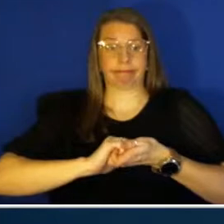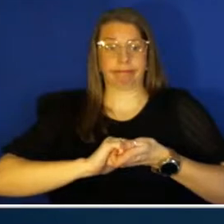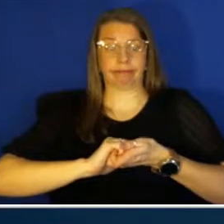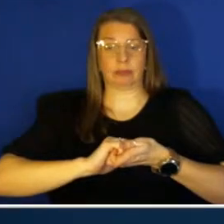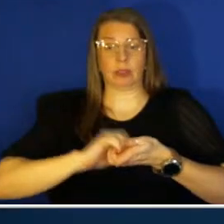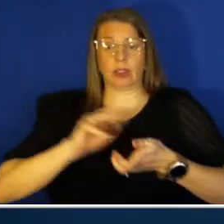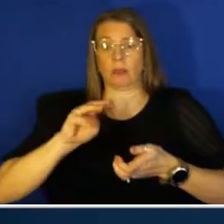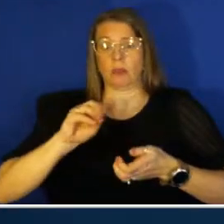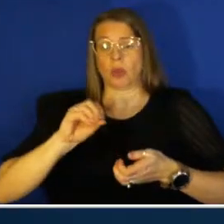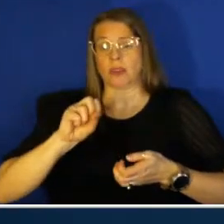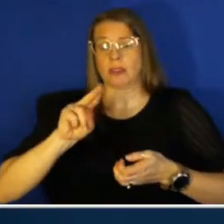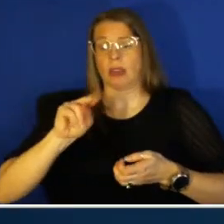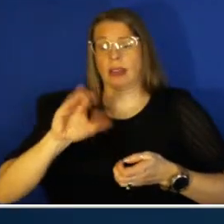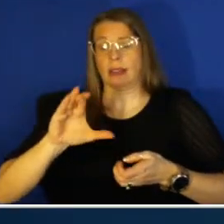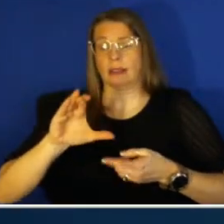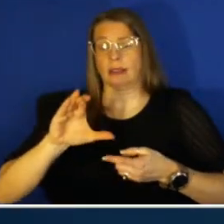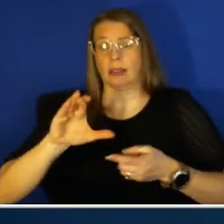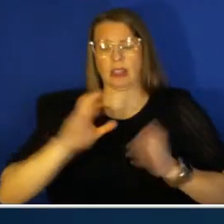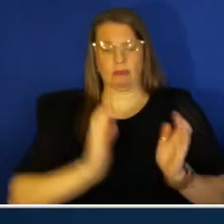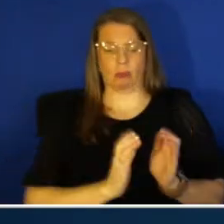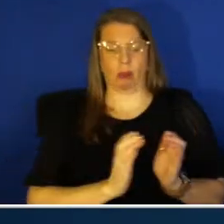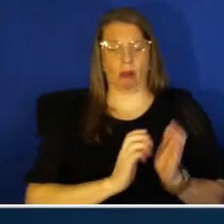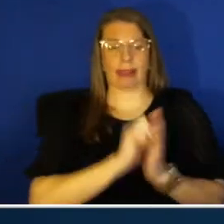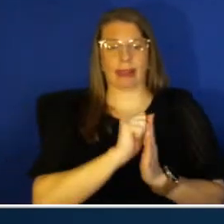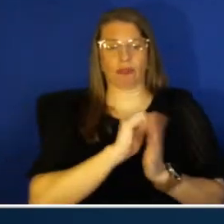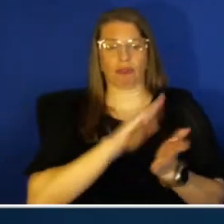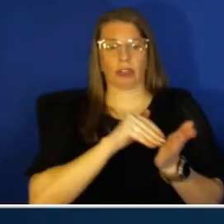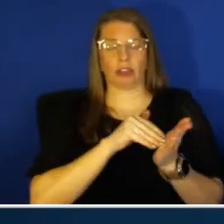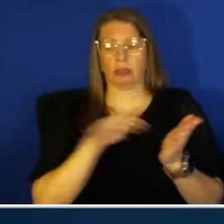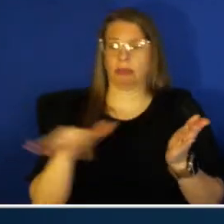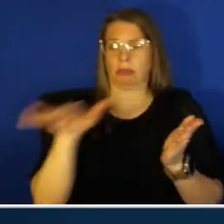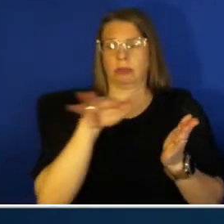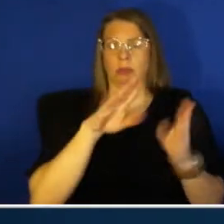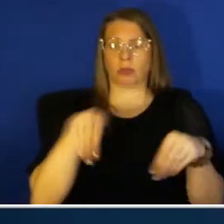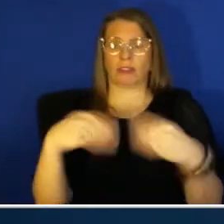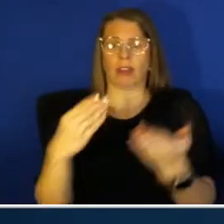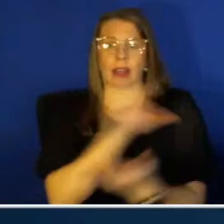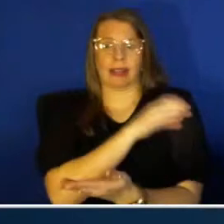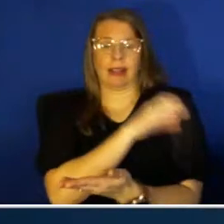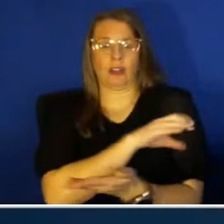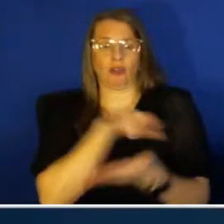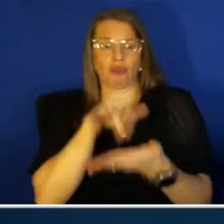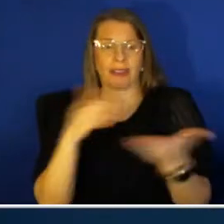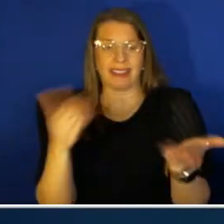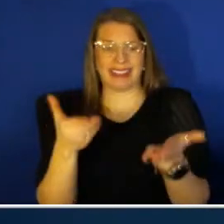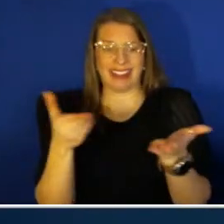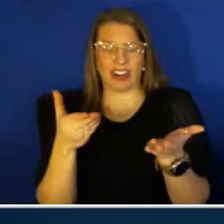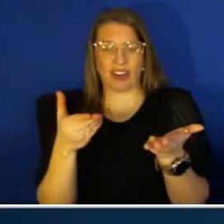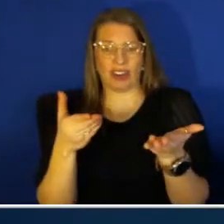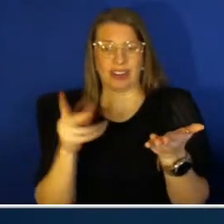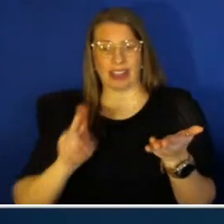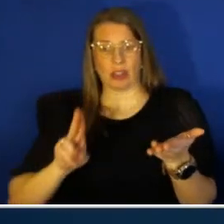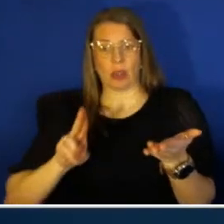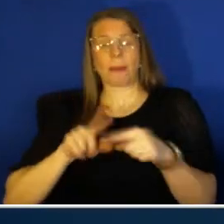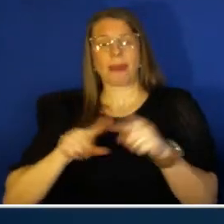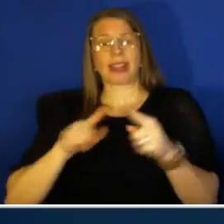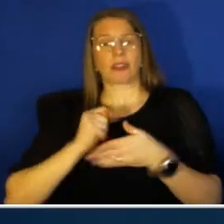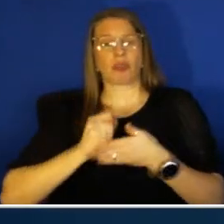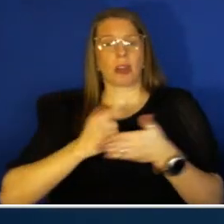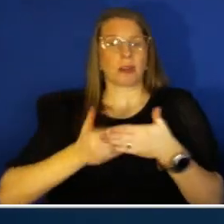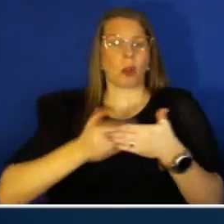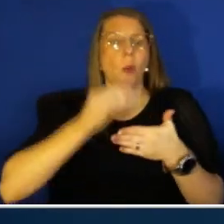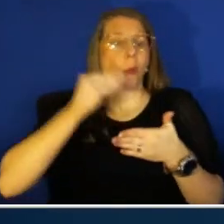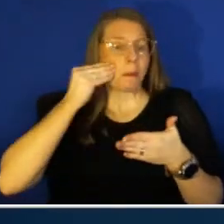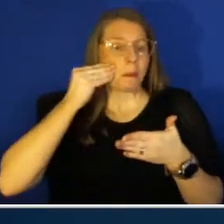local, smaller cancer centers can offer the clinical trials that we offer here at KU, but patients can be treated closer to home on these trials.